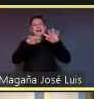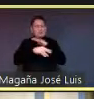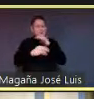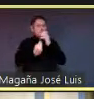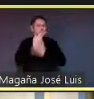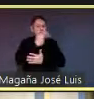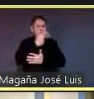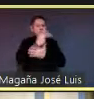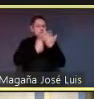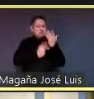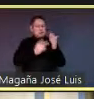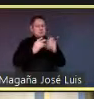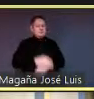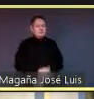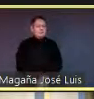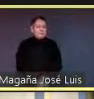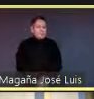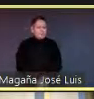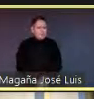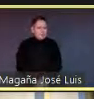ago.